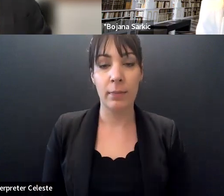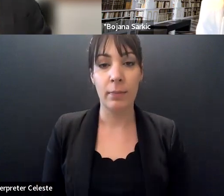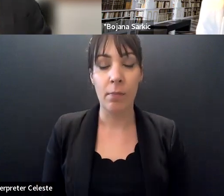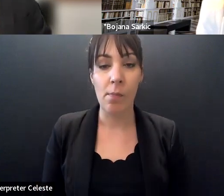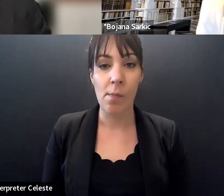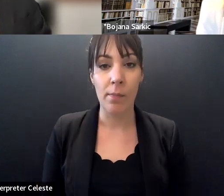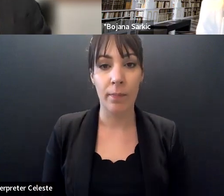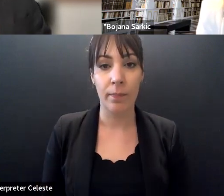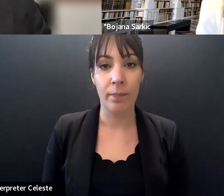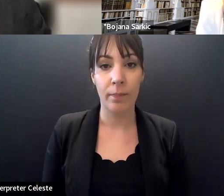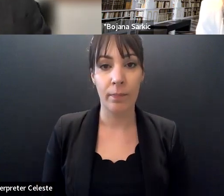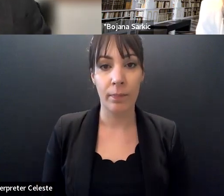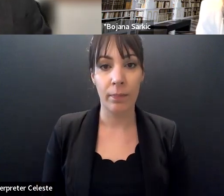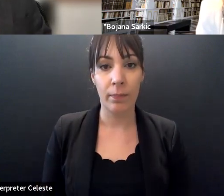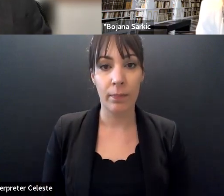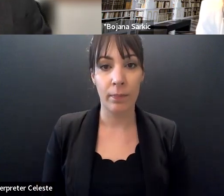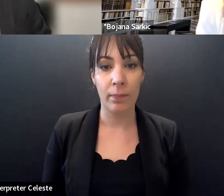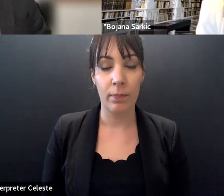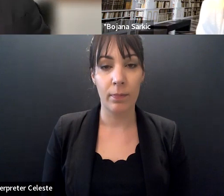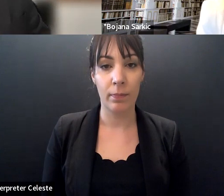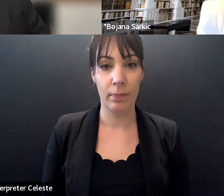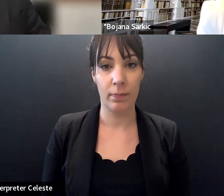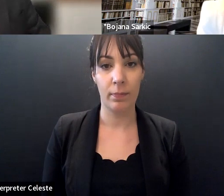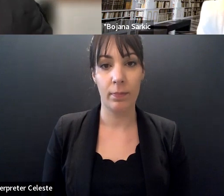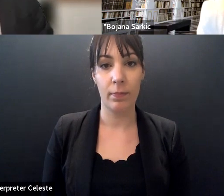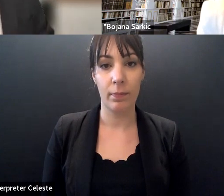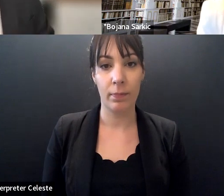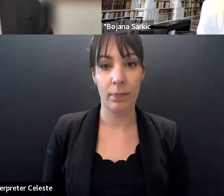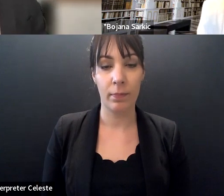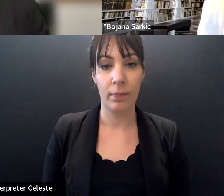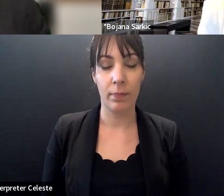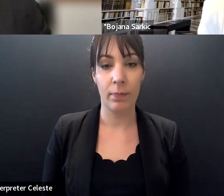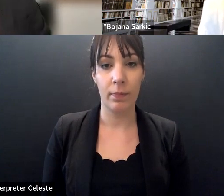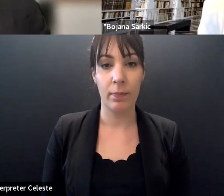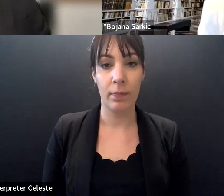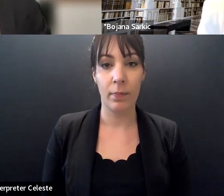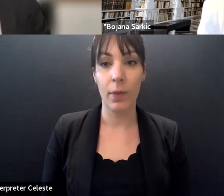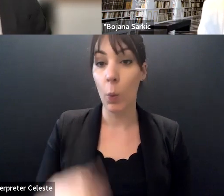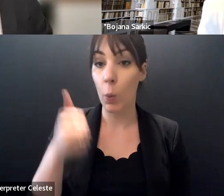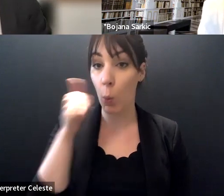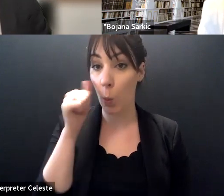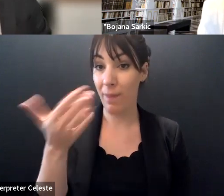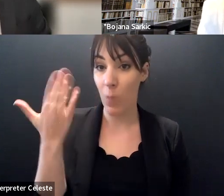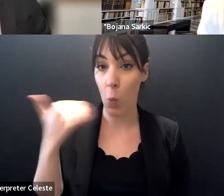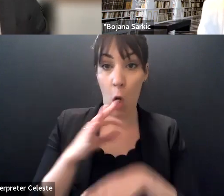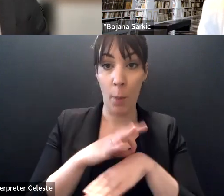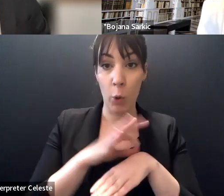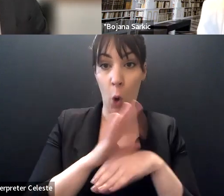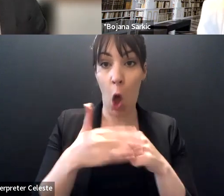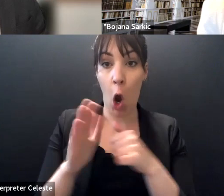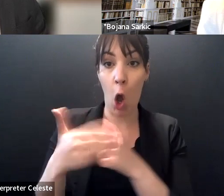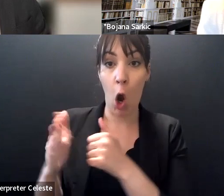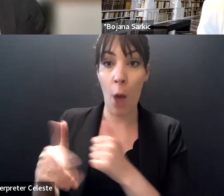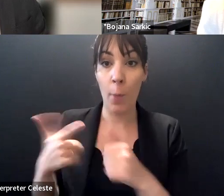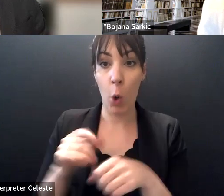as audiologists. With all the hospitals being closed, we weren't able to send them out on placements. So we